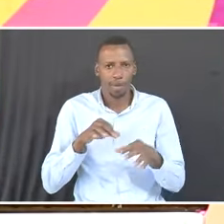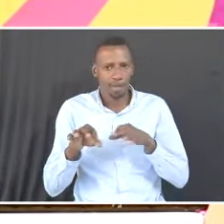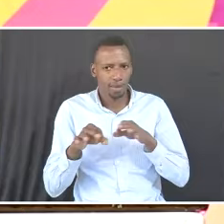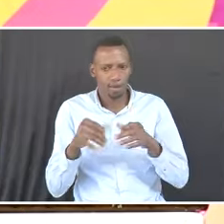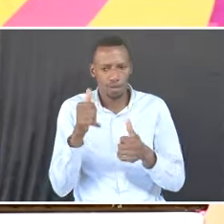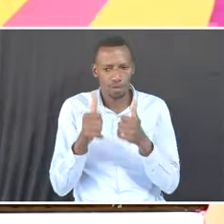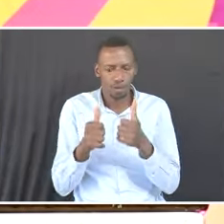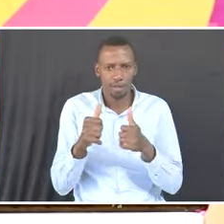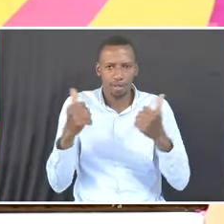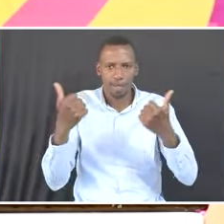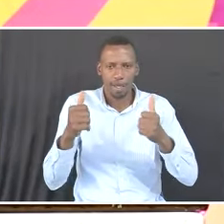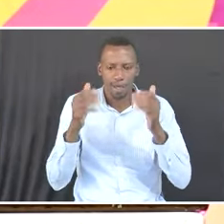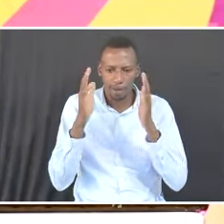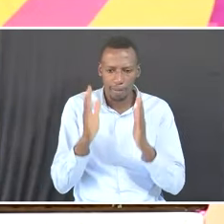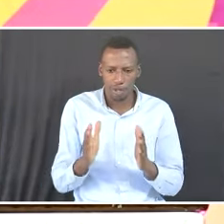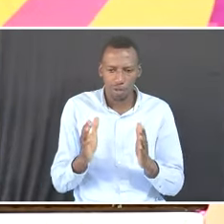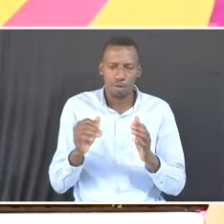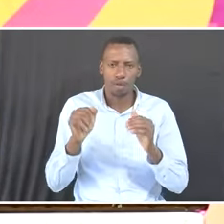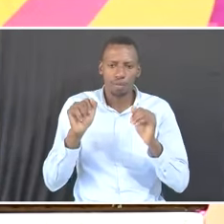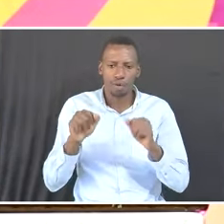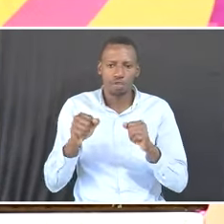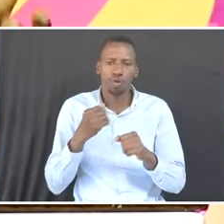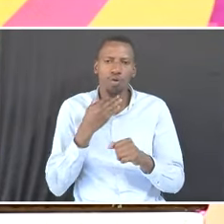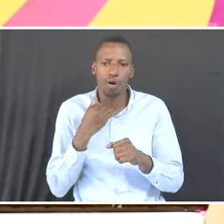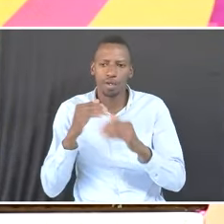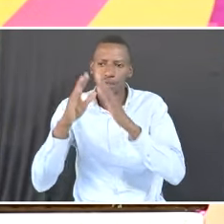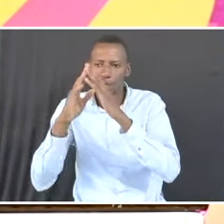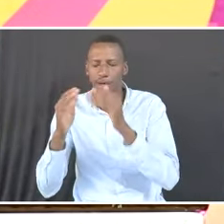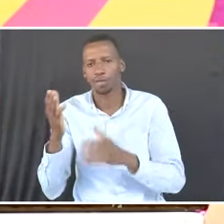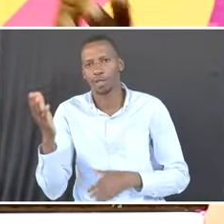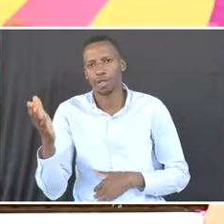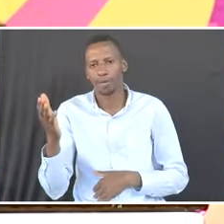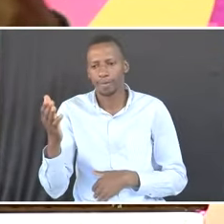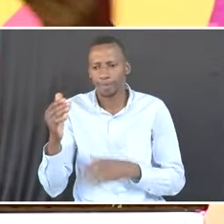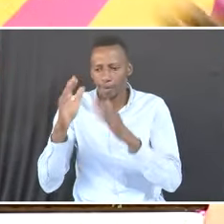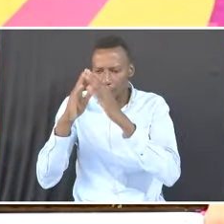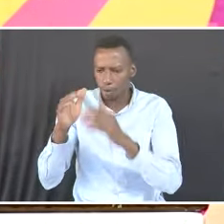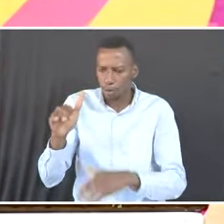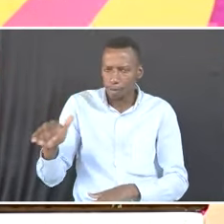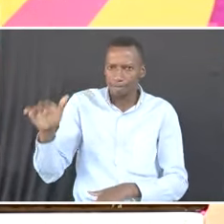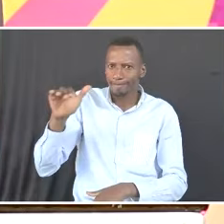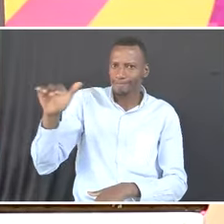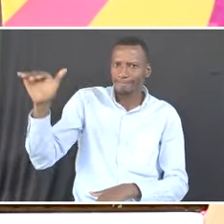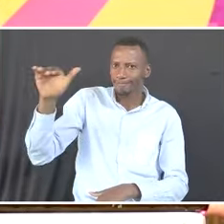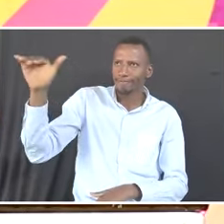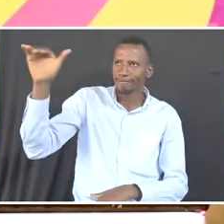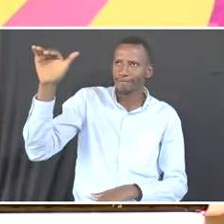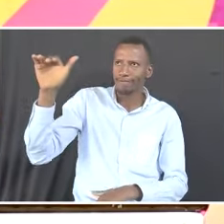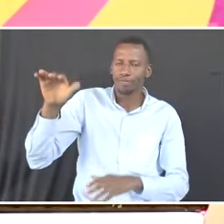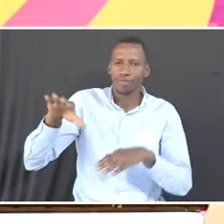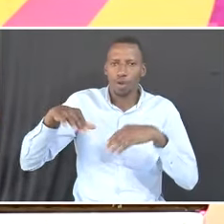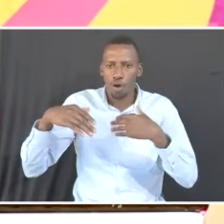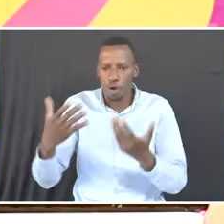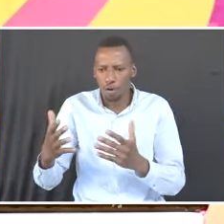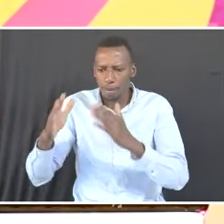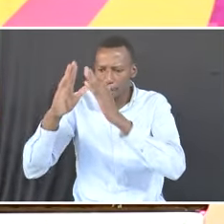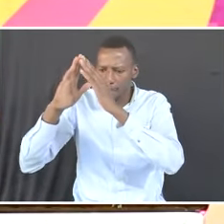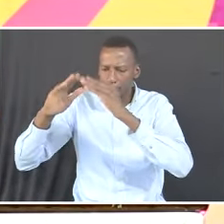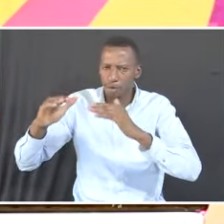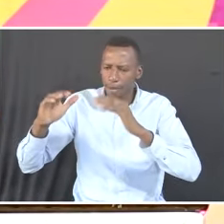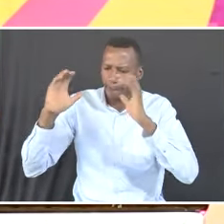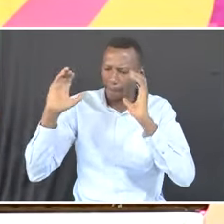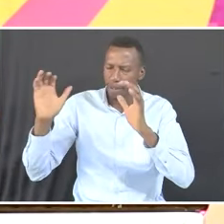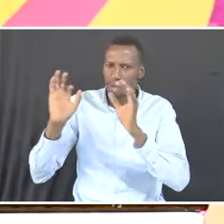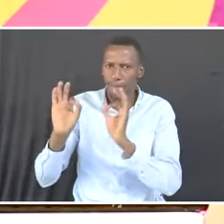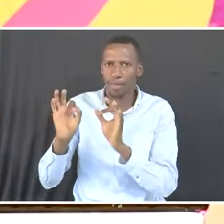to own a house there, be it a flat, a bungalow or a bungalow or a mansionette,